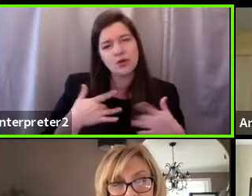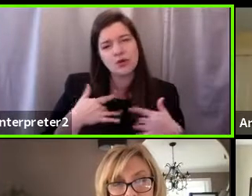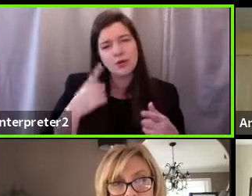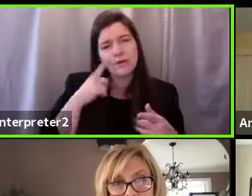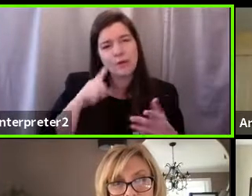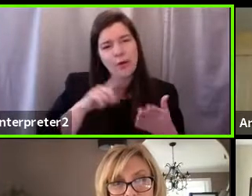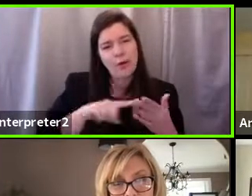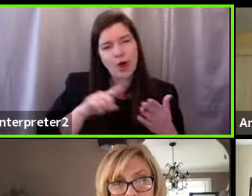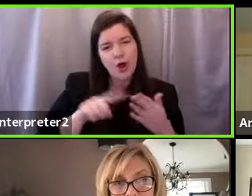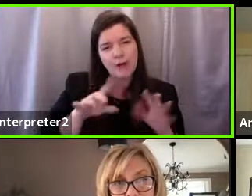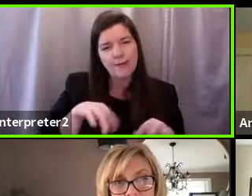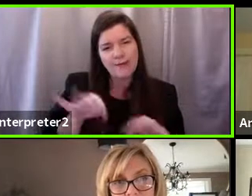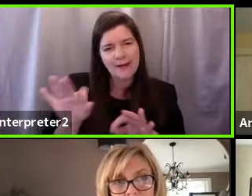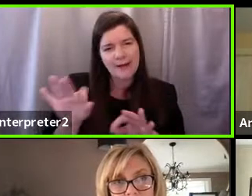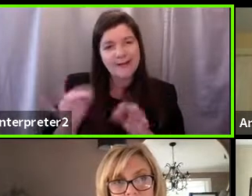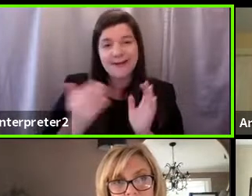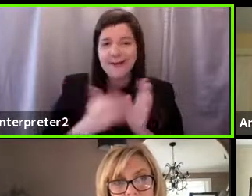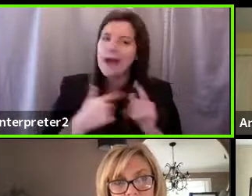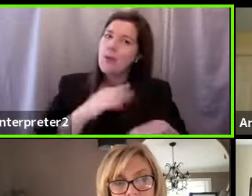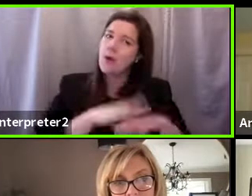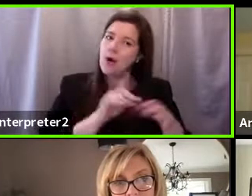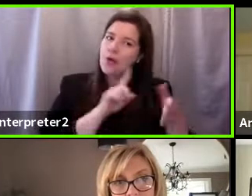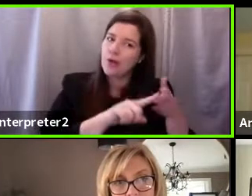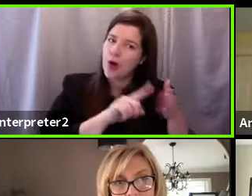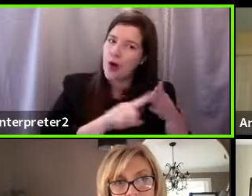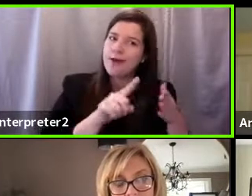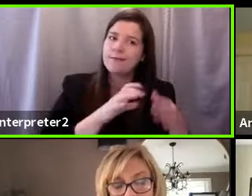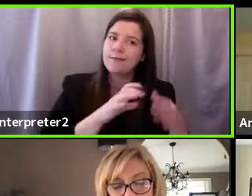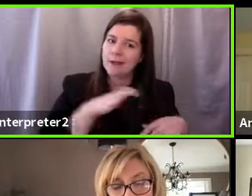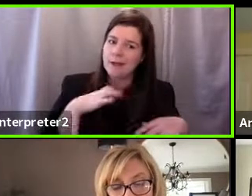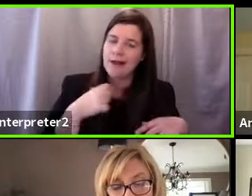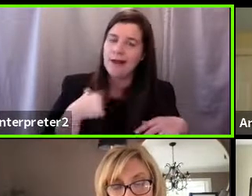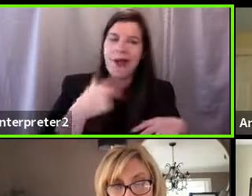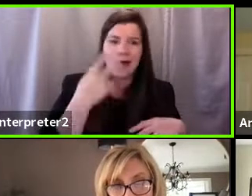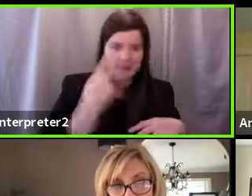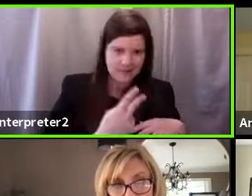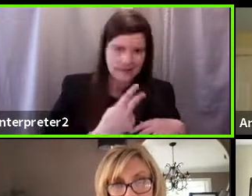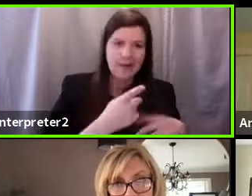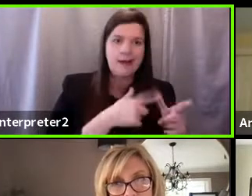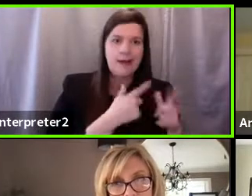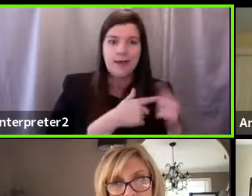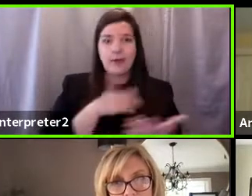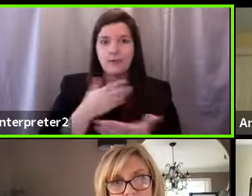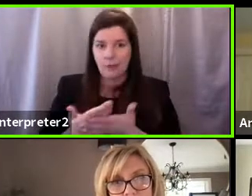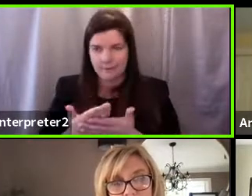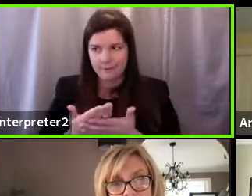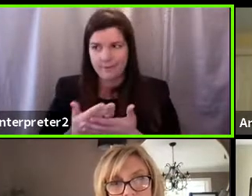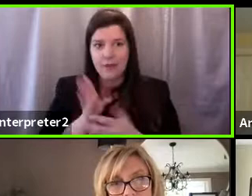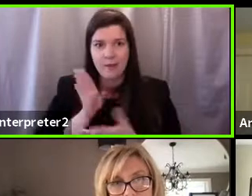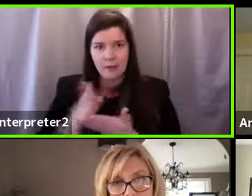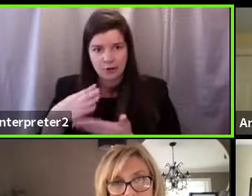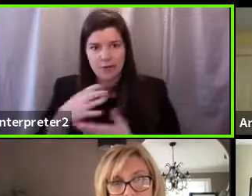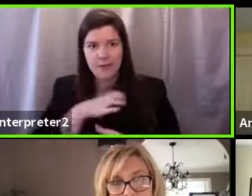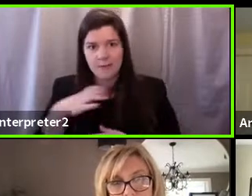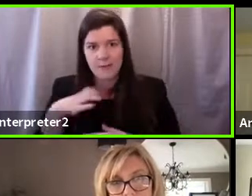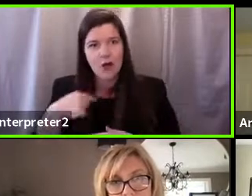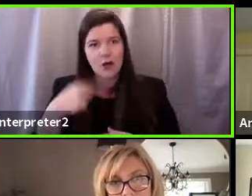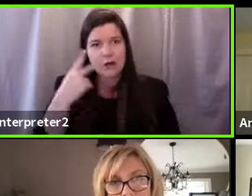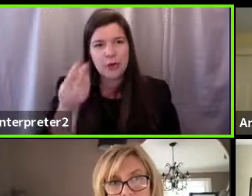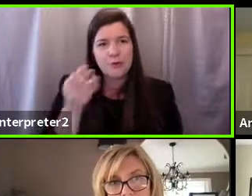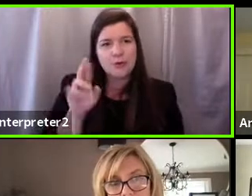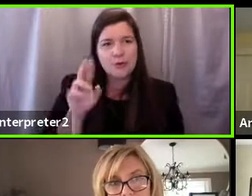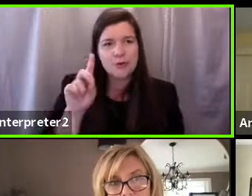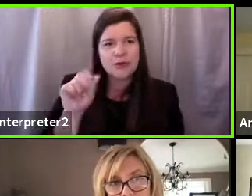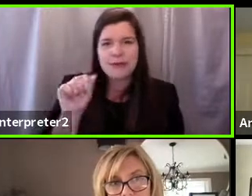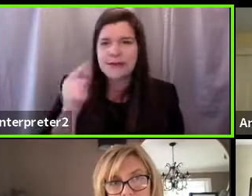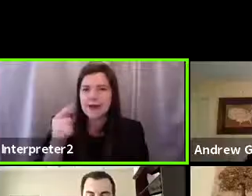Committee, so I continue to see these things over and over, and then we get to budget committees. I saw Mr. Daggett on, but I don't know if he was still, oh,